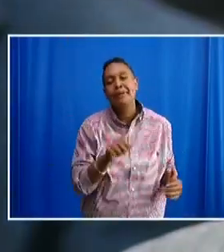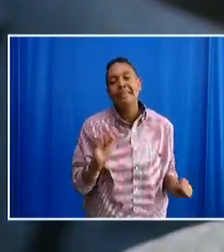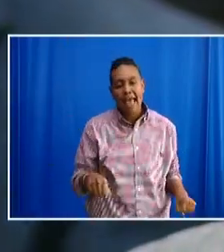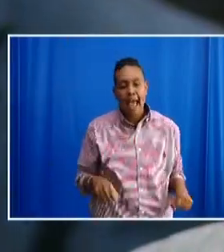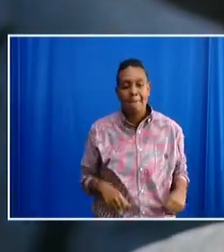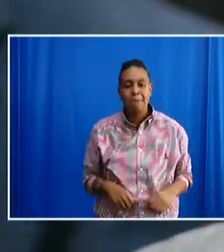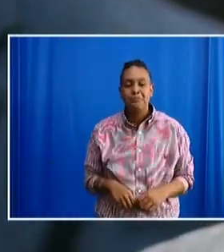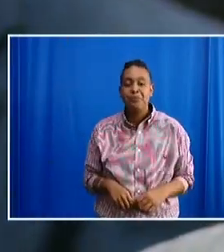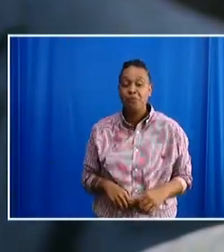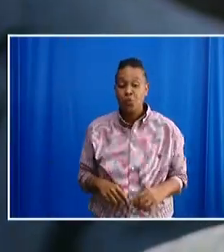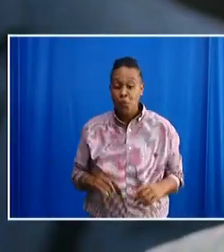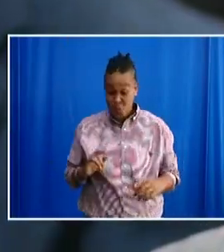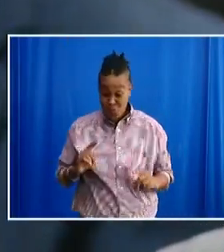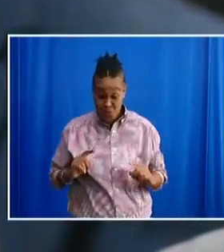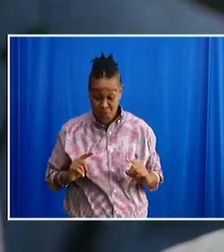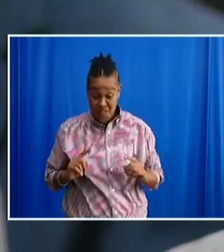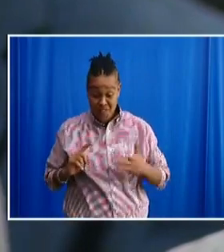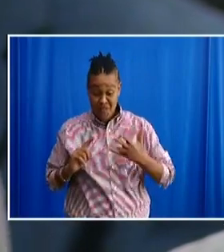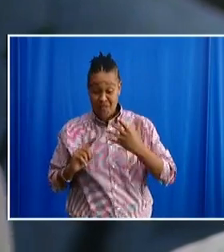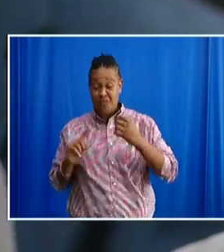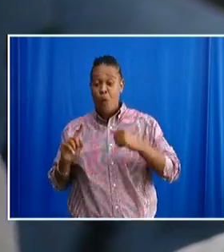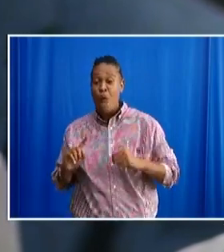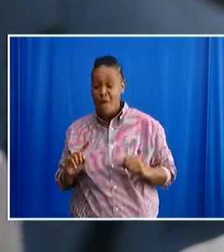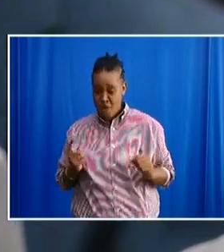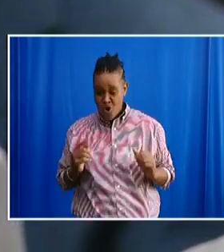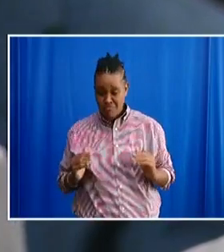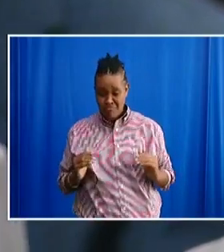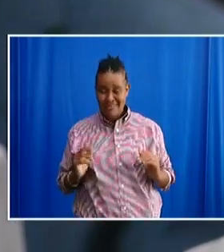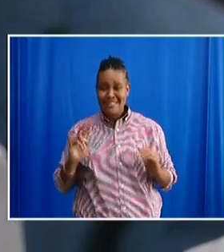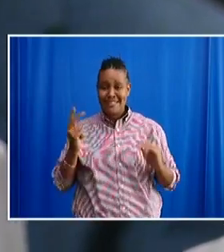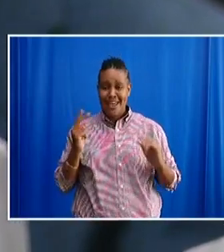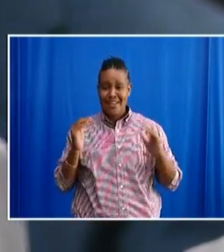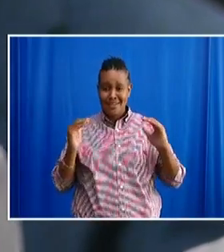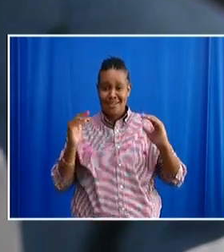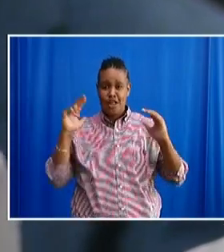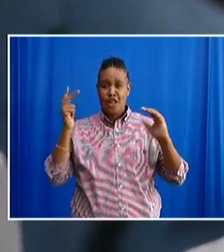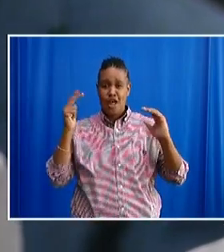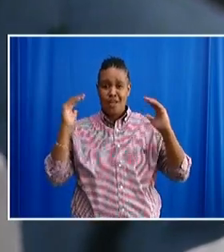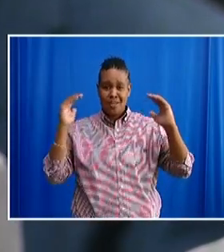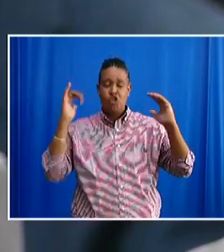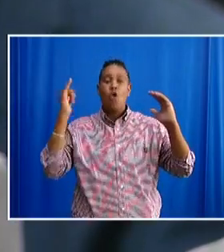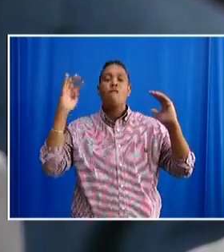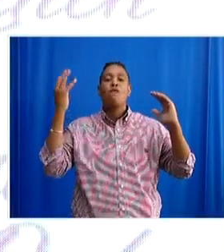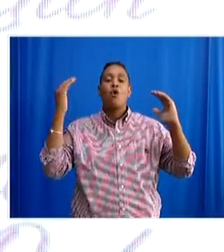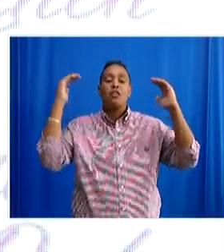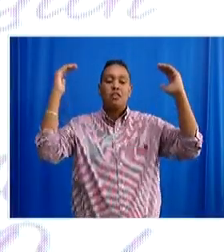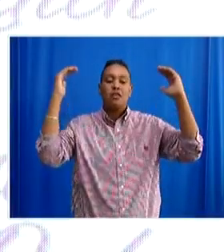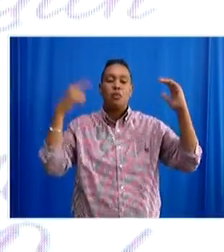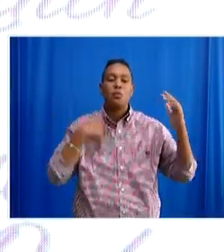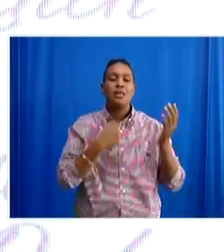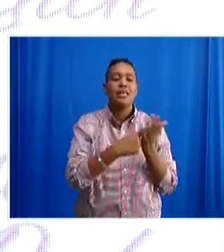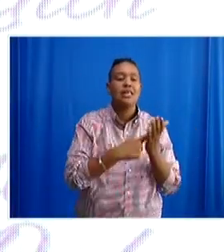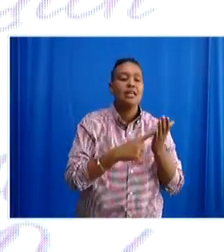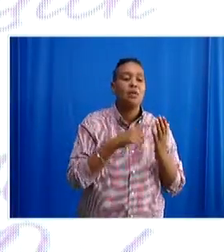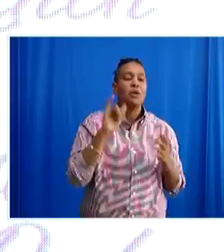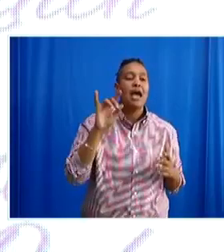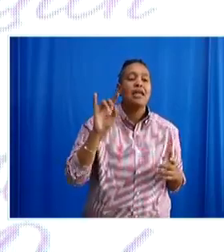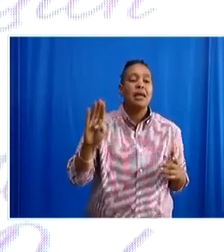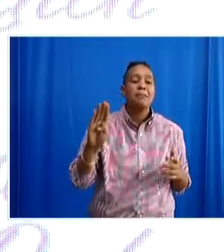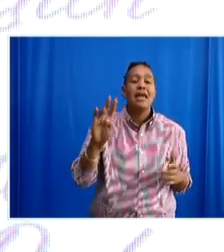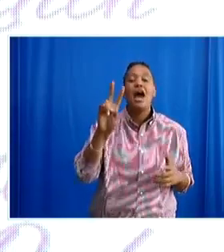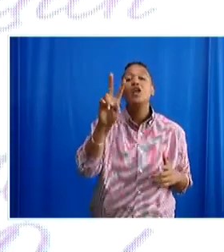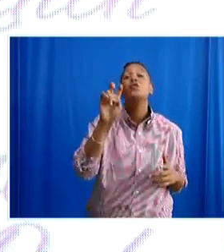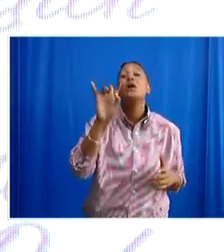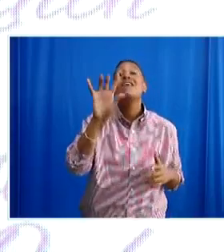On top of that layer, we negotiated last year with the Inter-American Development Bank a